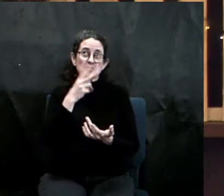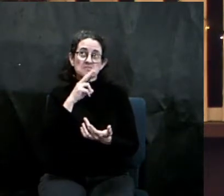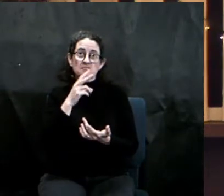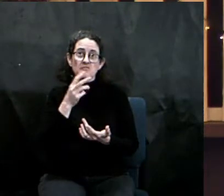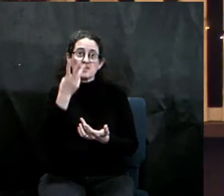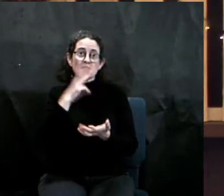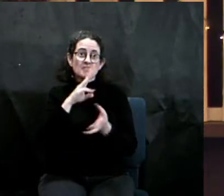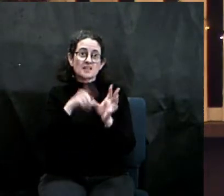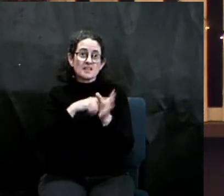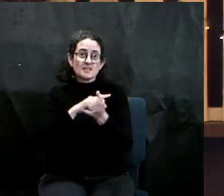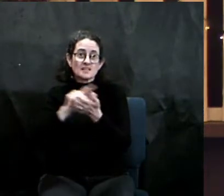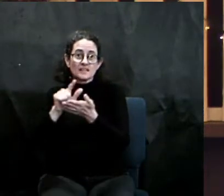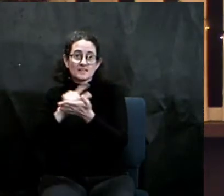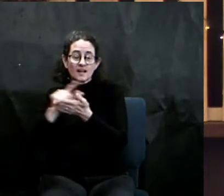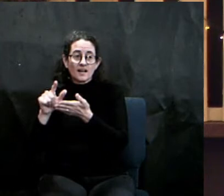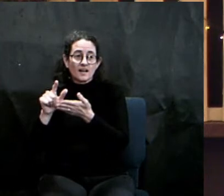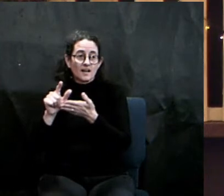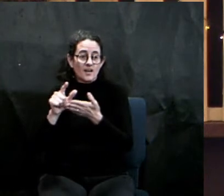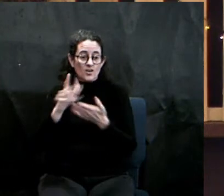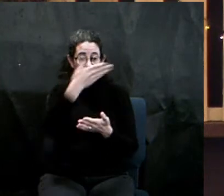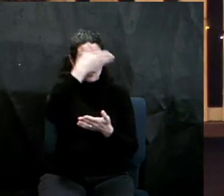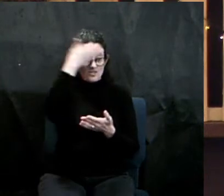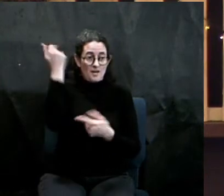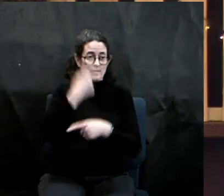the dominant religion of the Roman Empire.